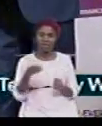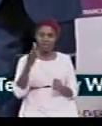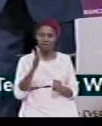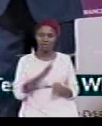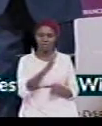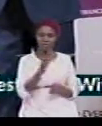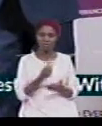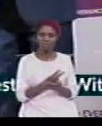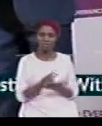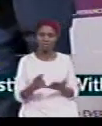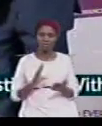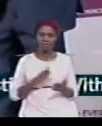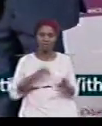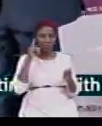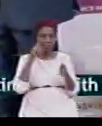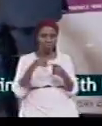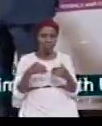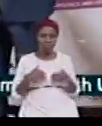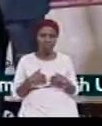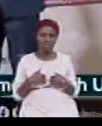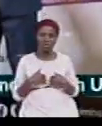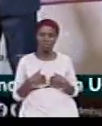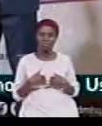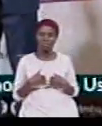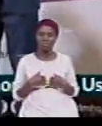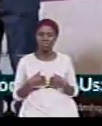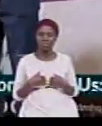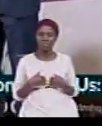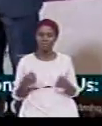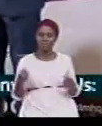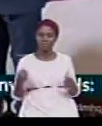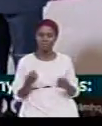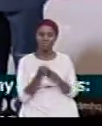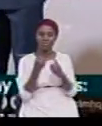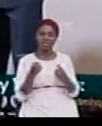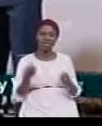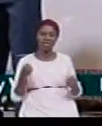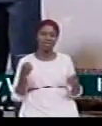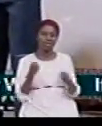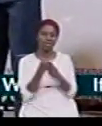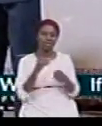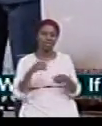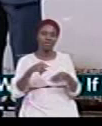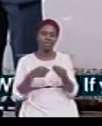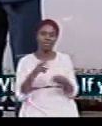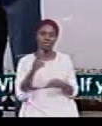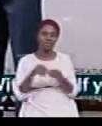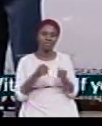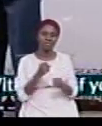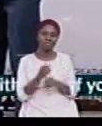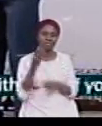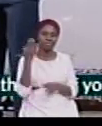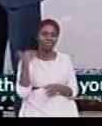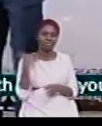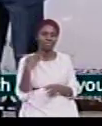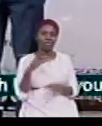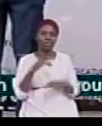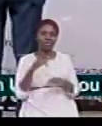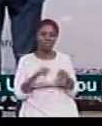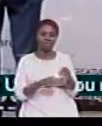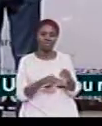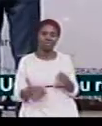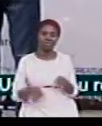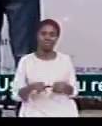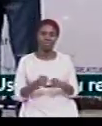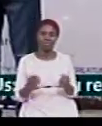brother had accident about 2 years ago while traveling to Kumasi. His legs were broken, including broken